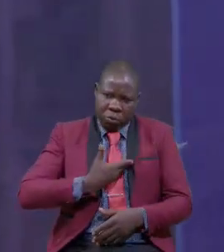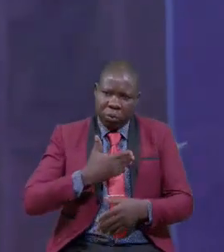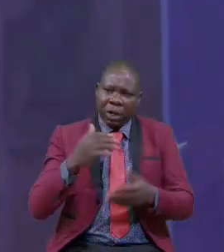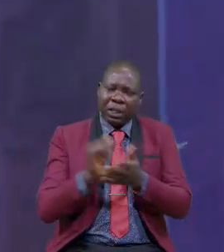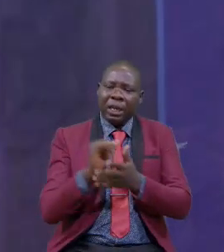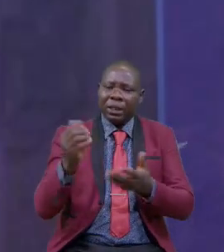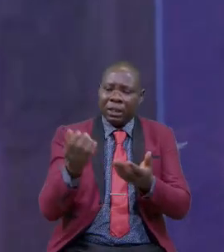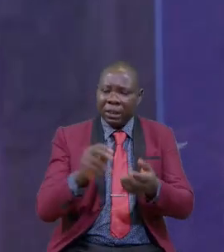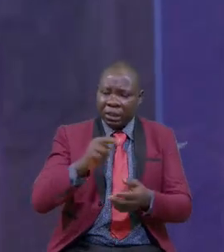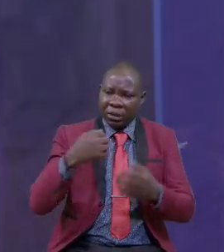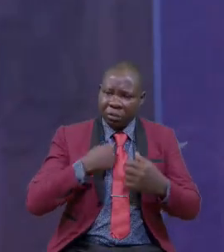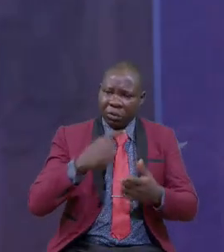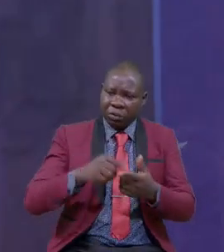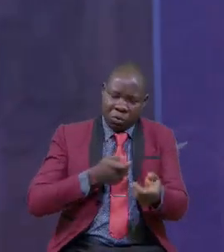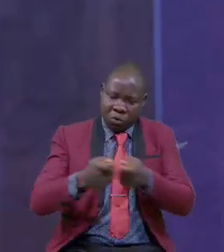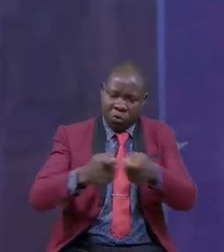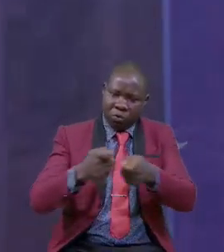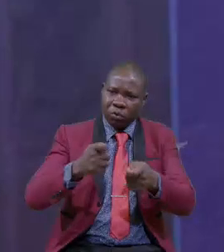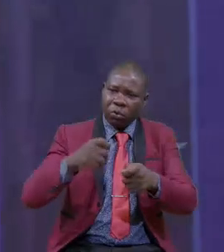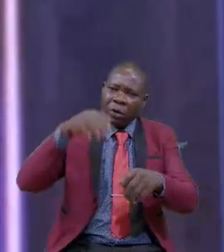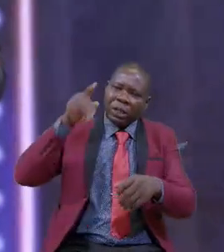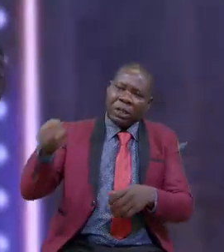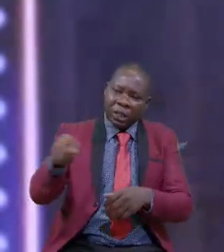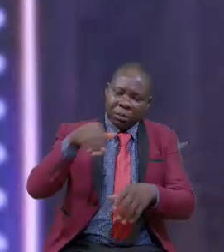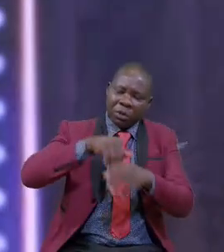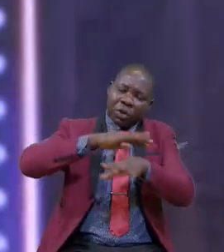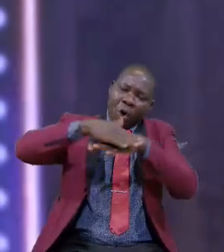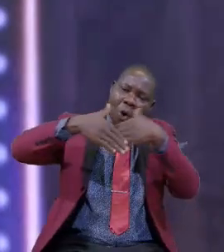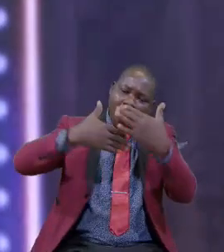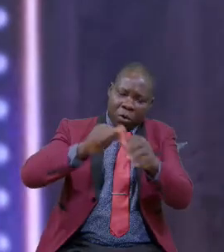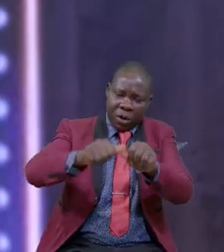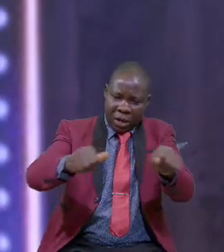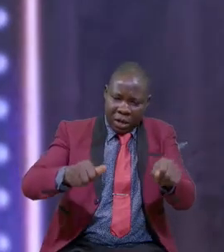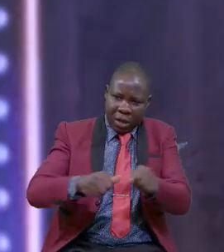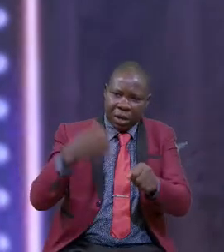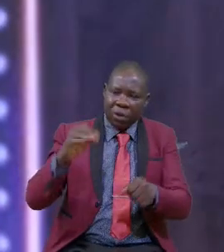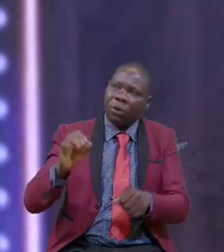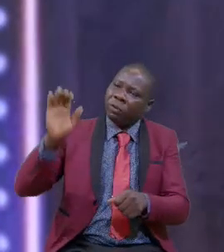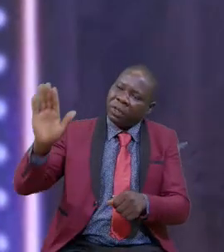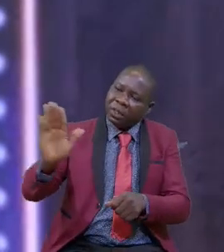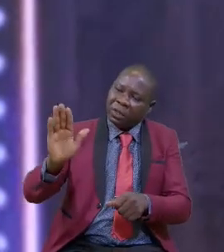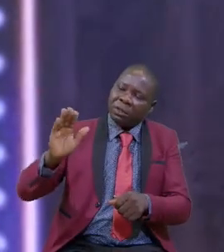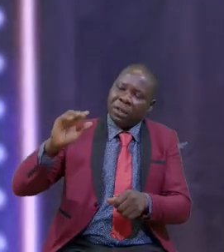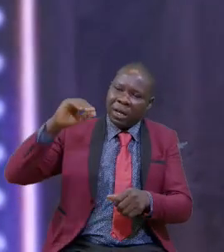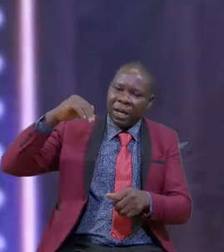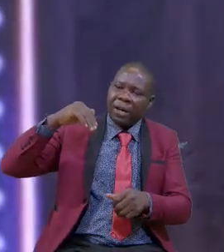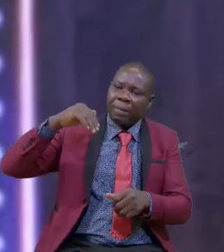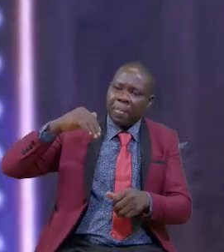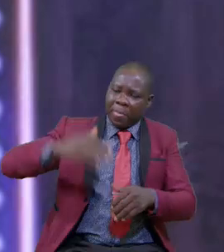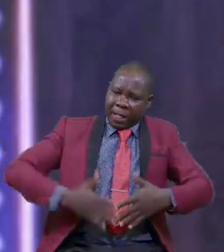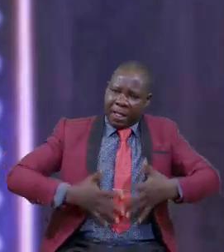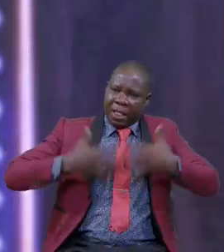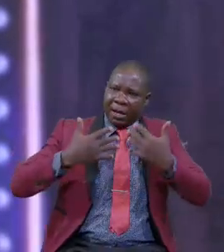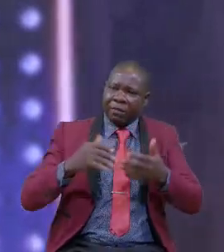his life and ministry. And he knows I'm nothing in myself, and he comes only pleading for